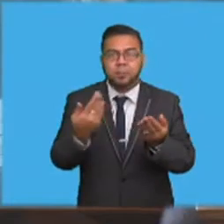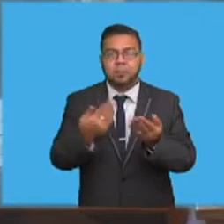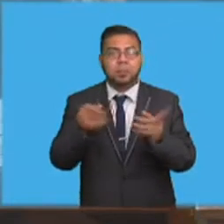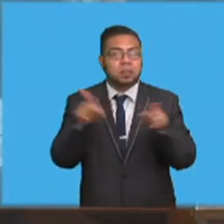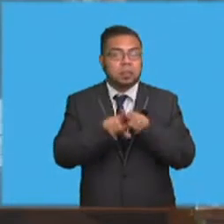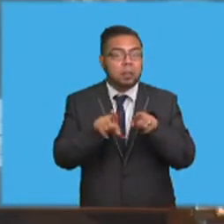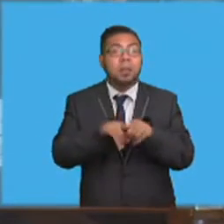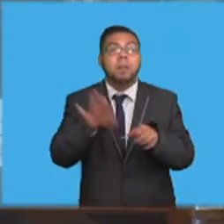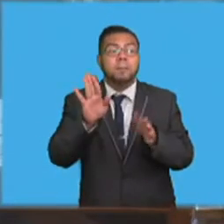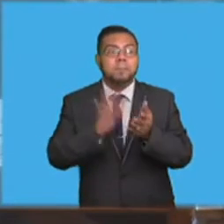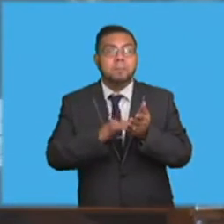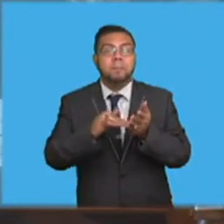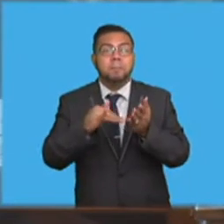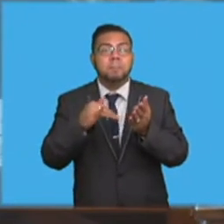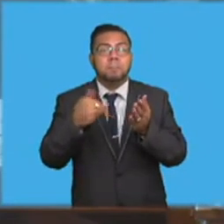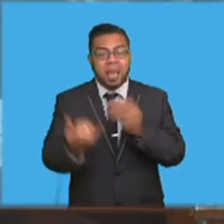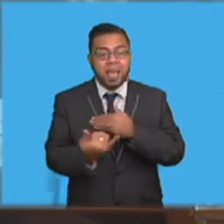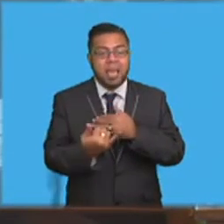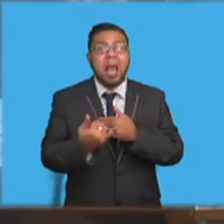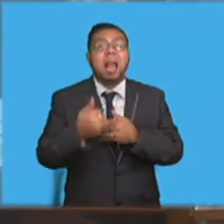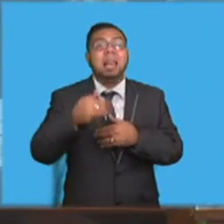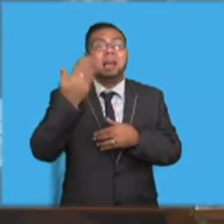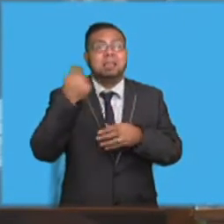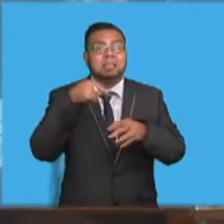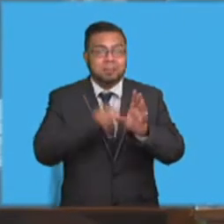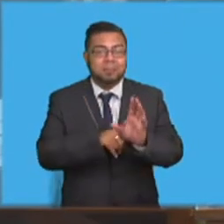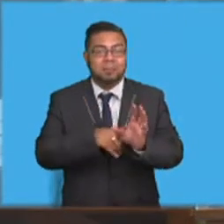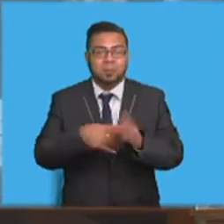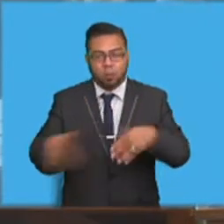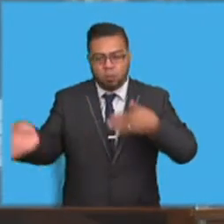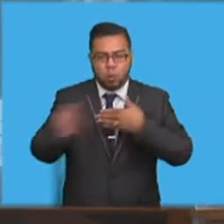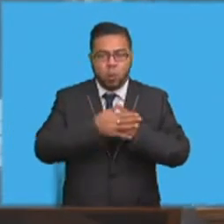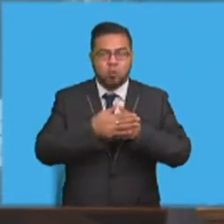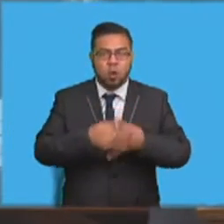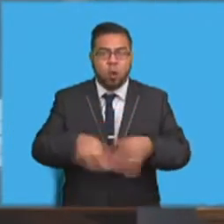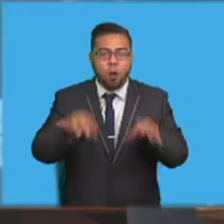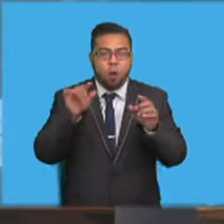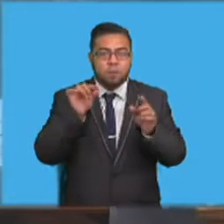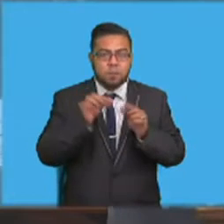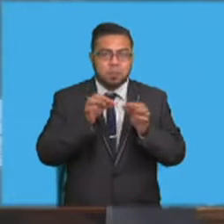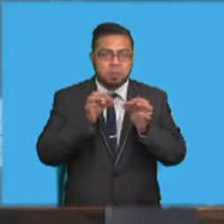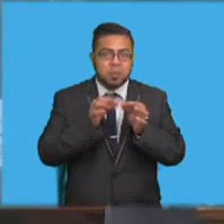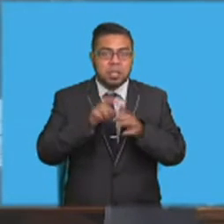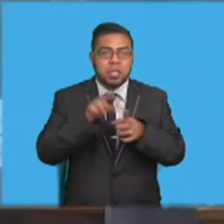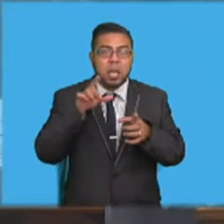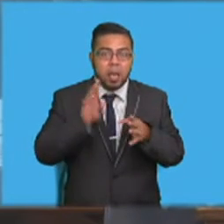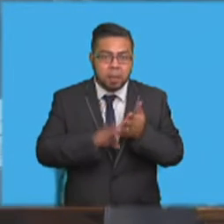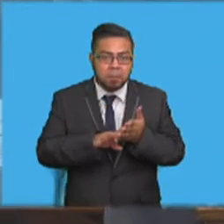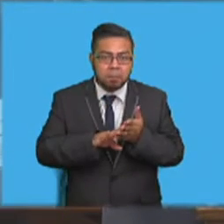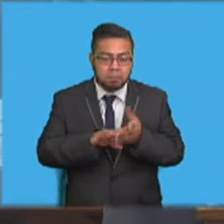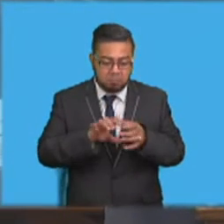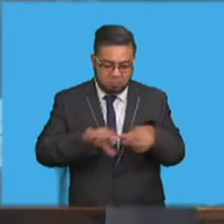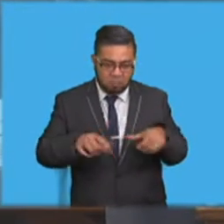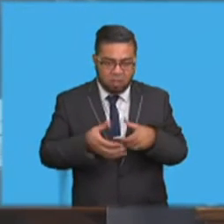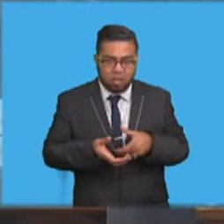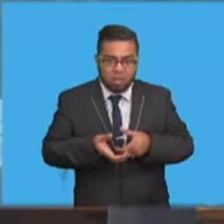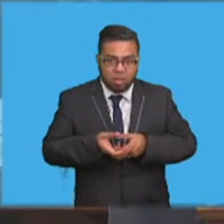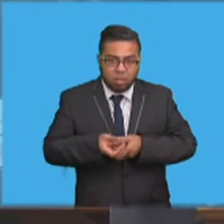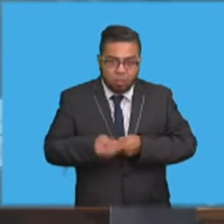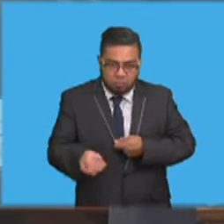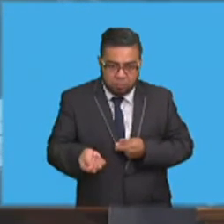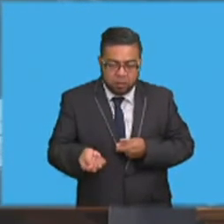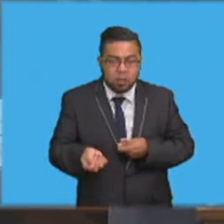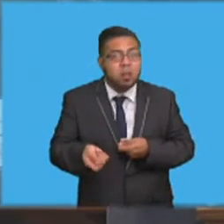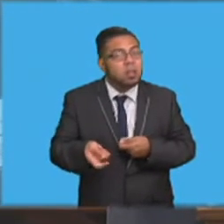year, the initial close of beach timber fisheries was first announced. The decision and announcement